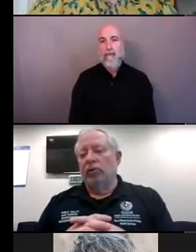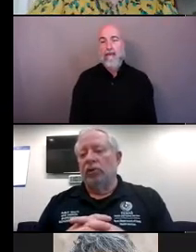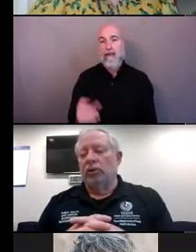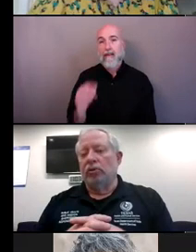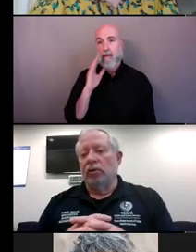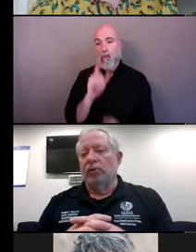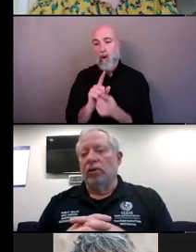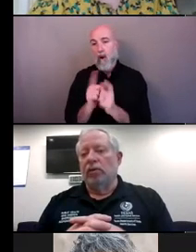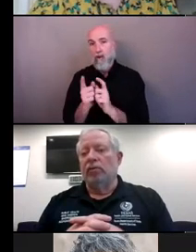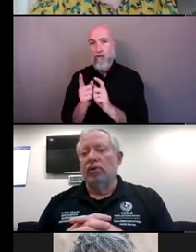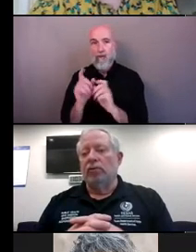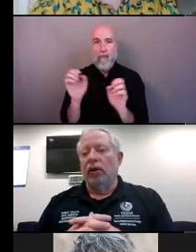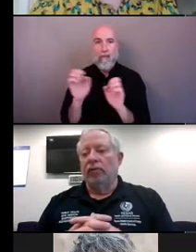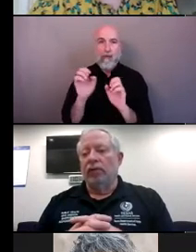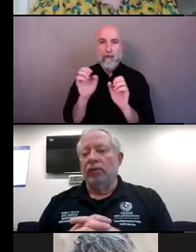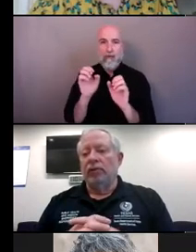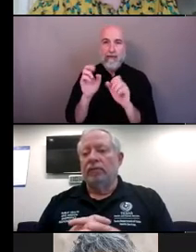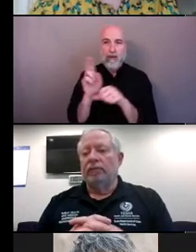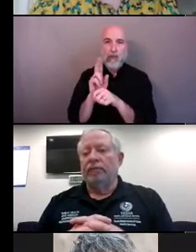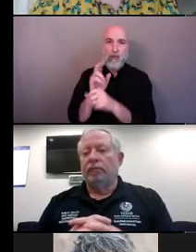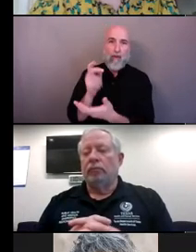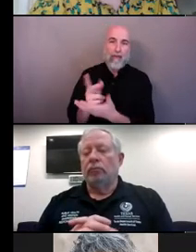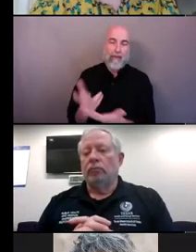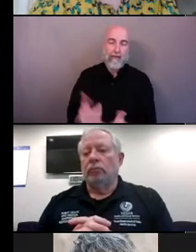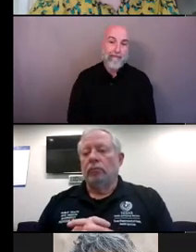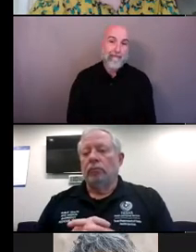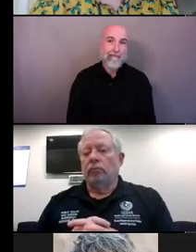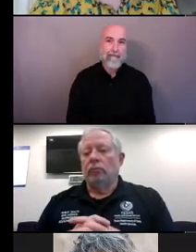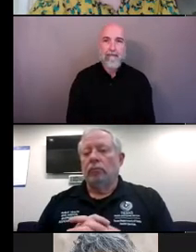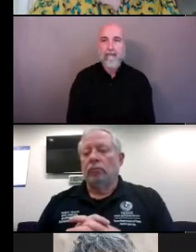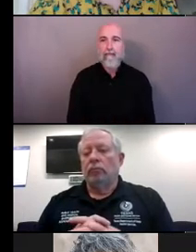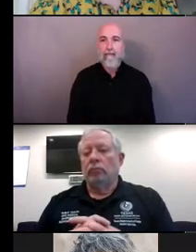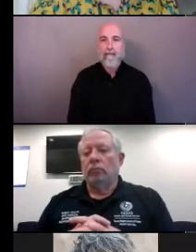the terms of the emergency use authorization.